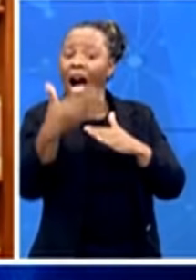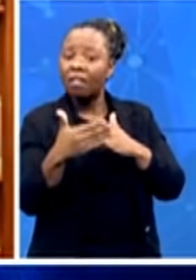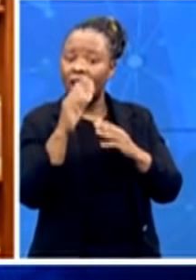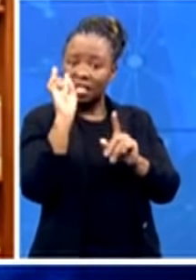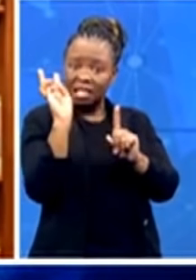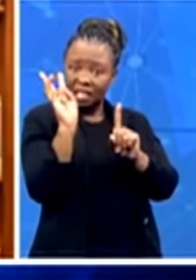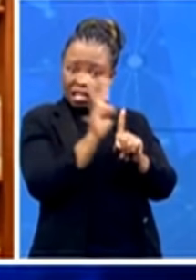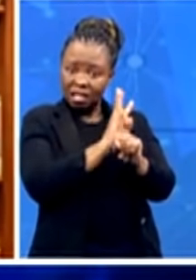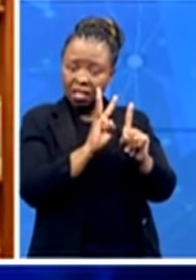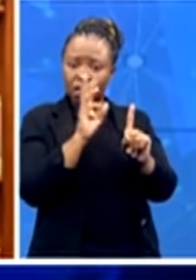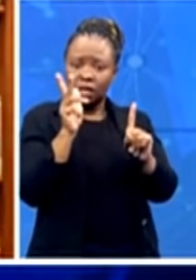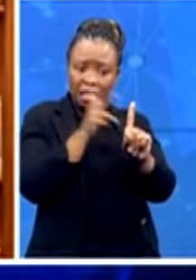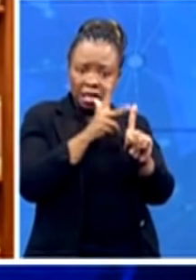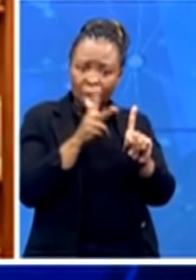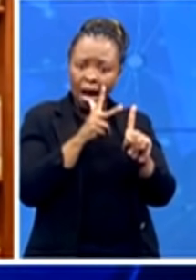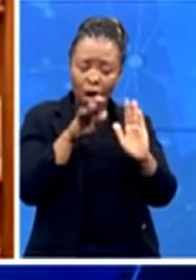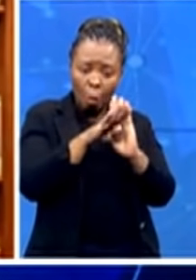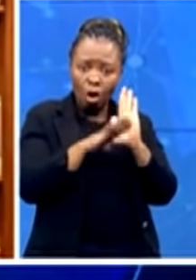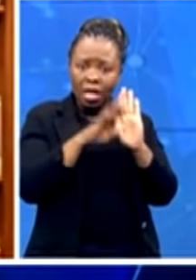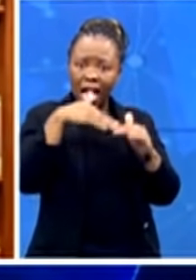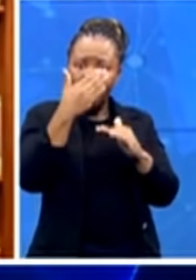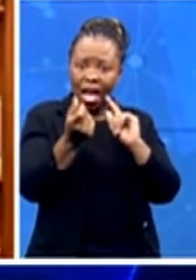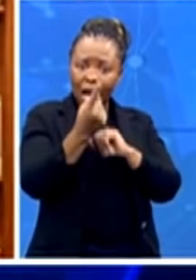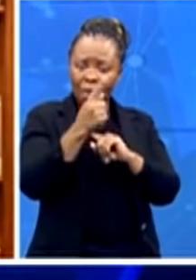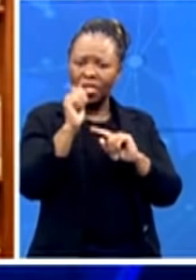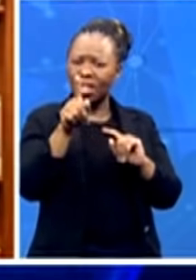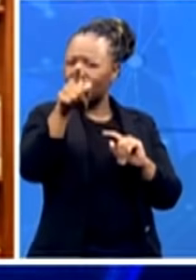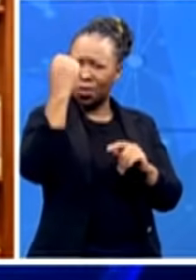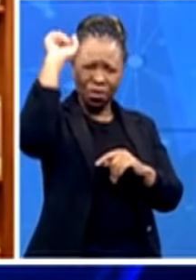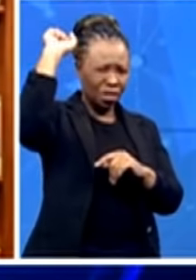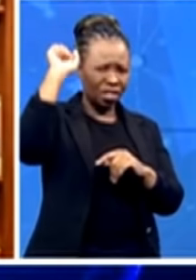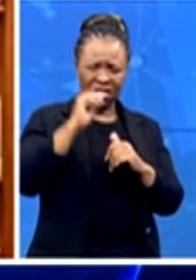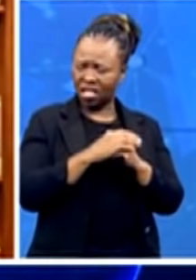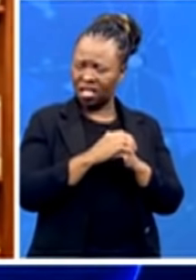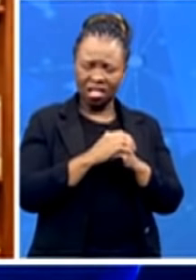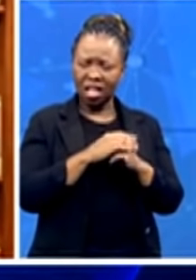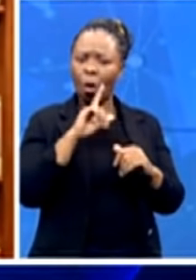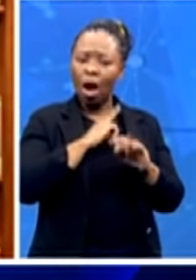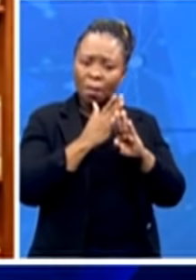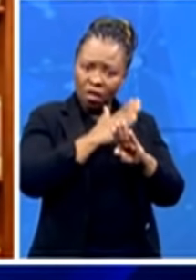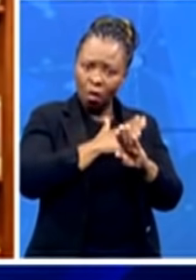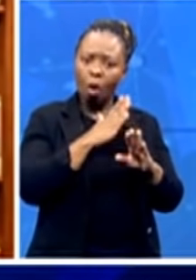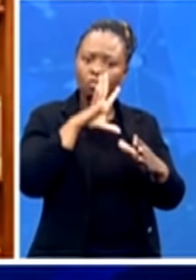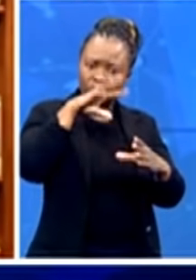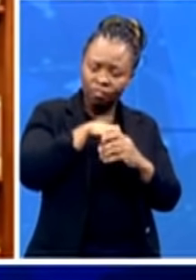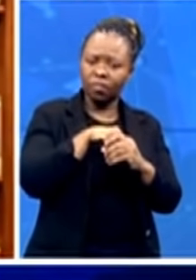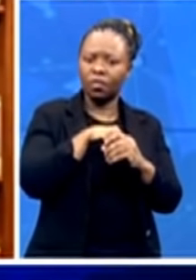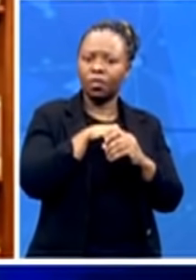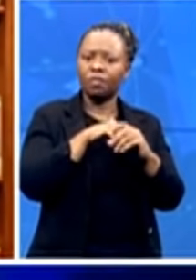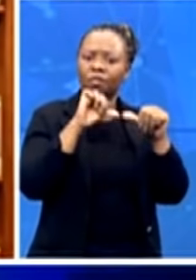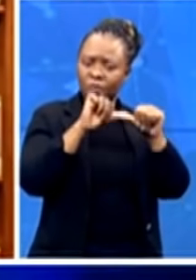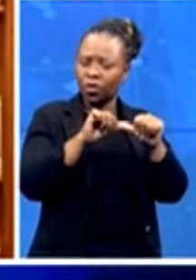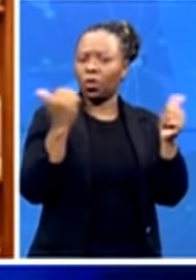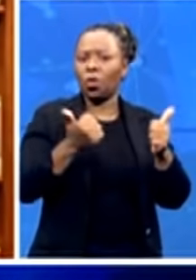rules. You may object to the justice of the application and the ways in which the corporation and HR officials operate in that meeting